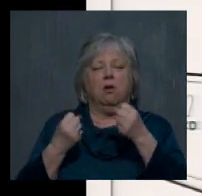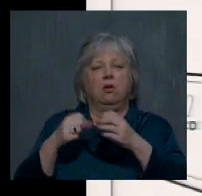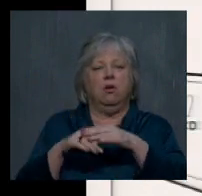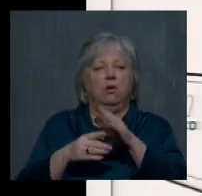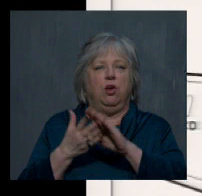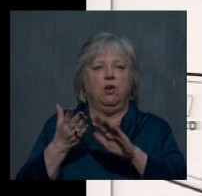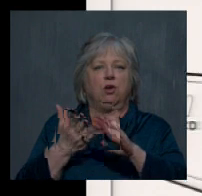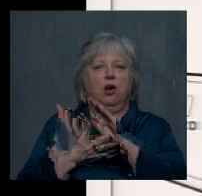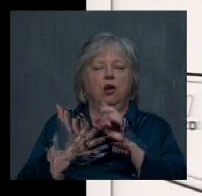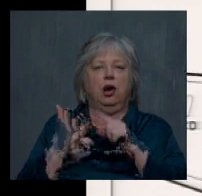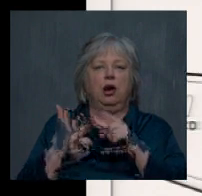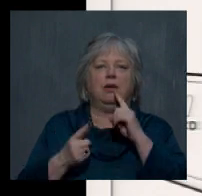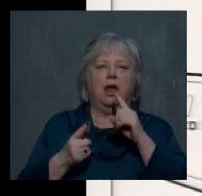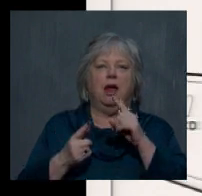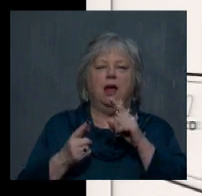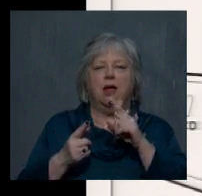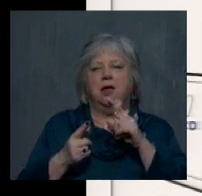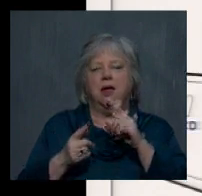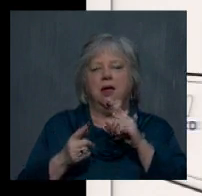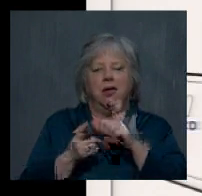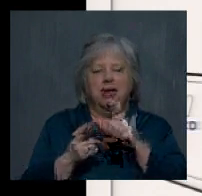all the cars on Mapleville Pike.